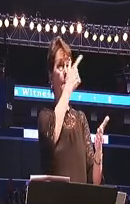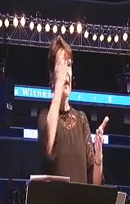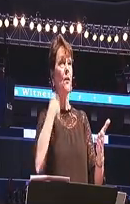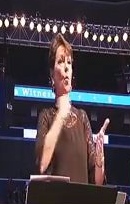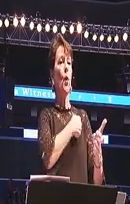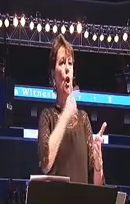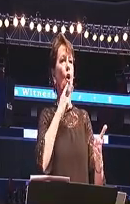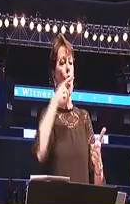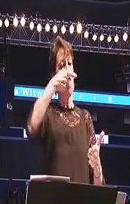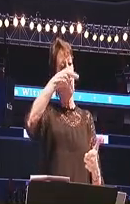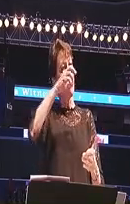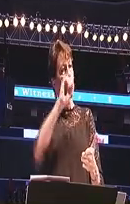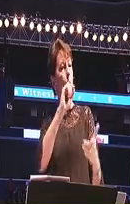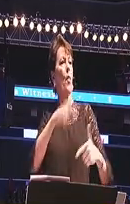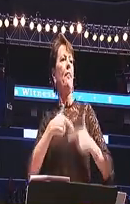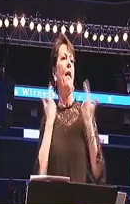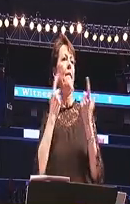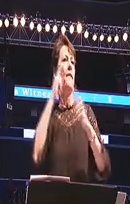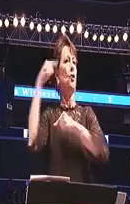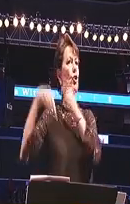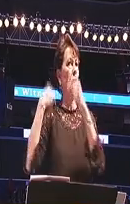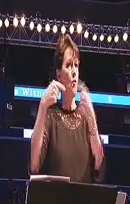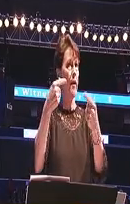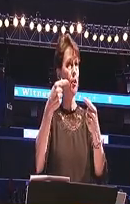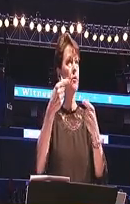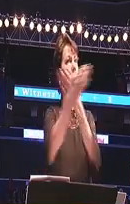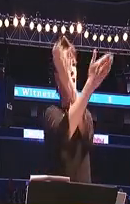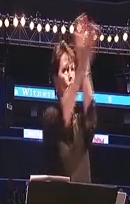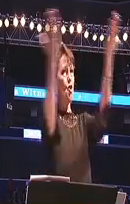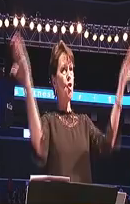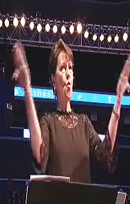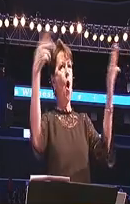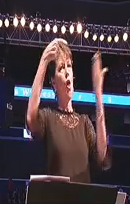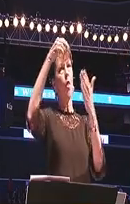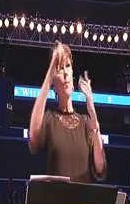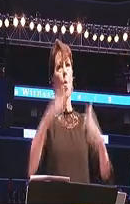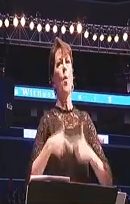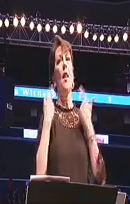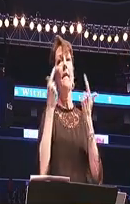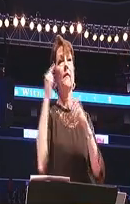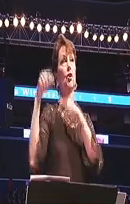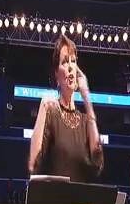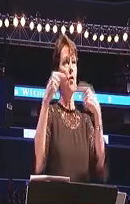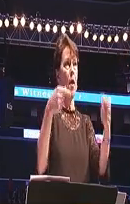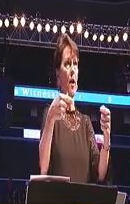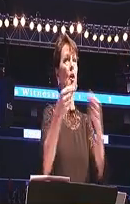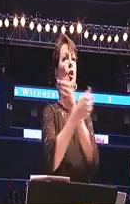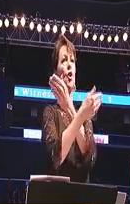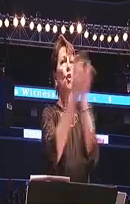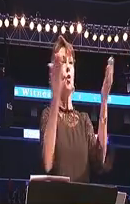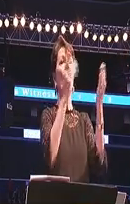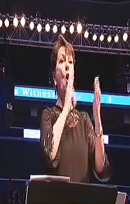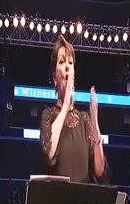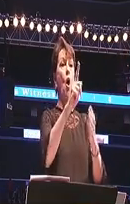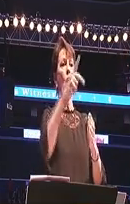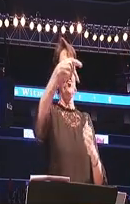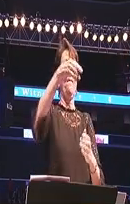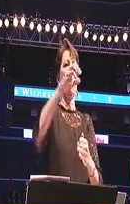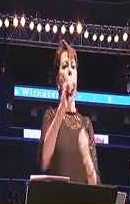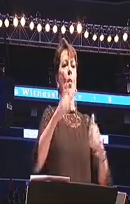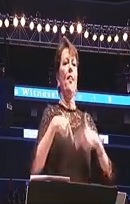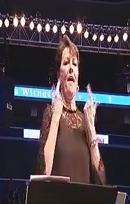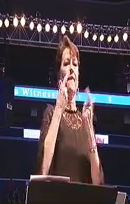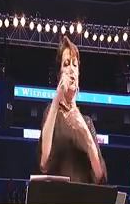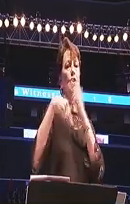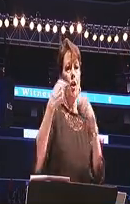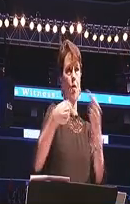pro-life generation. You are the pro-life generation. You are the pro-life generation, and you